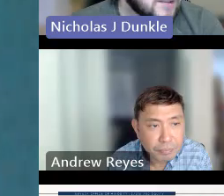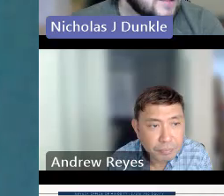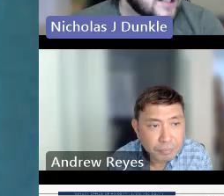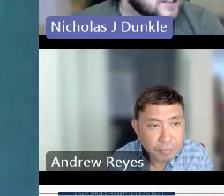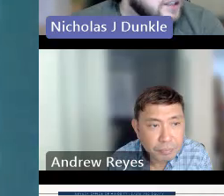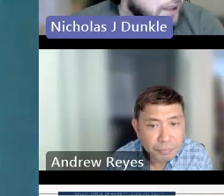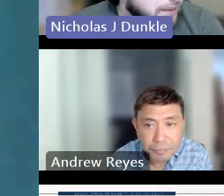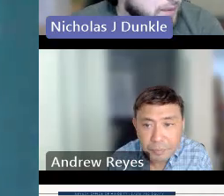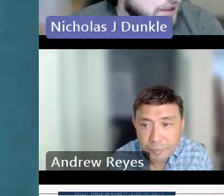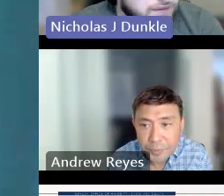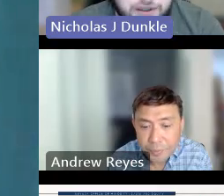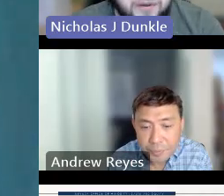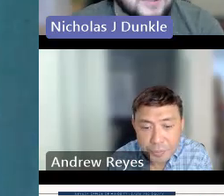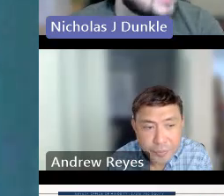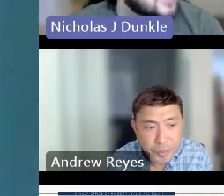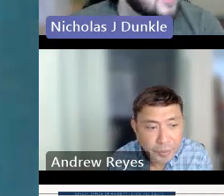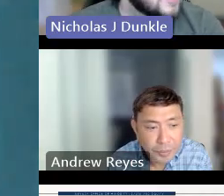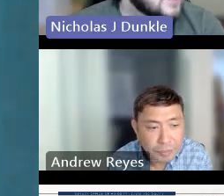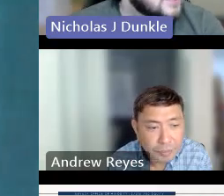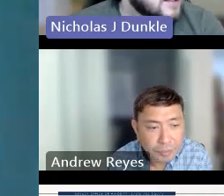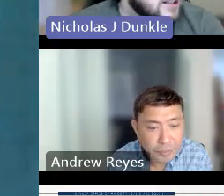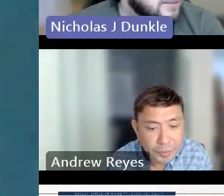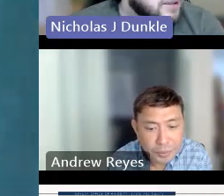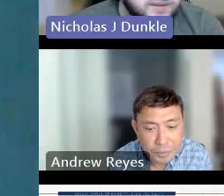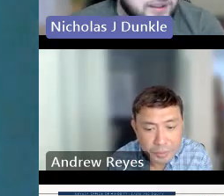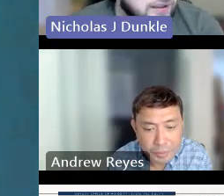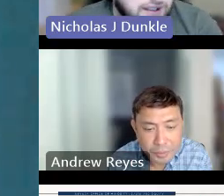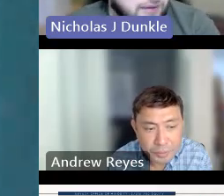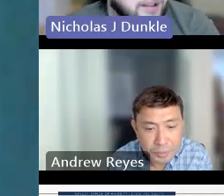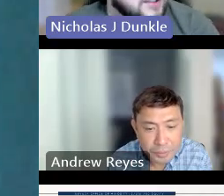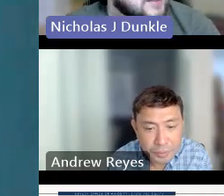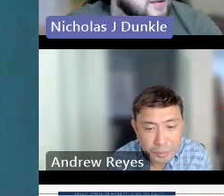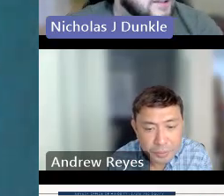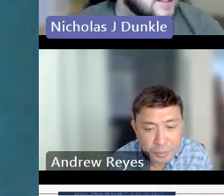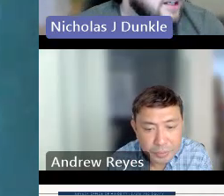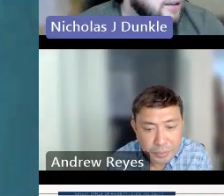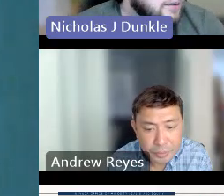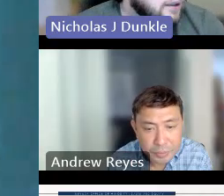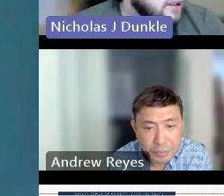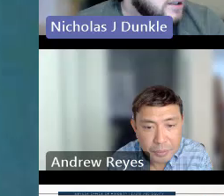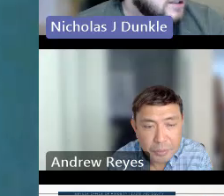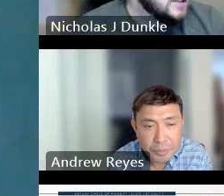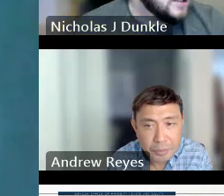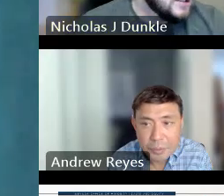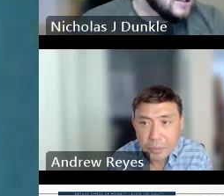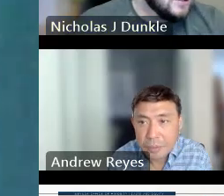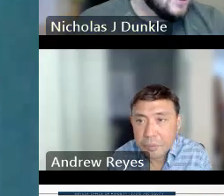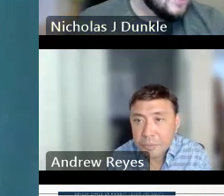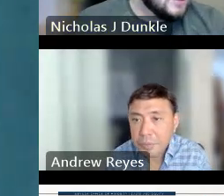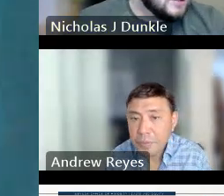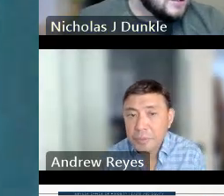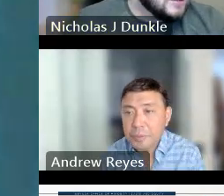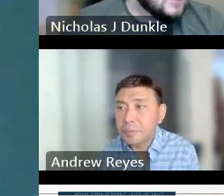open it up for advisory committee members for questions or comments. Please proceed with any questions or comments that you have.